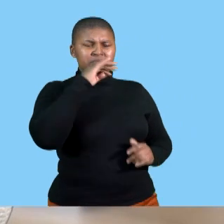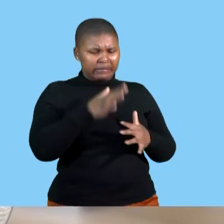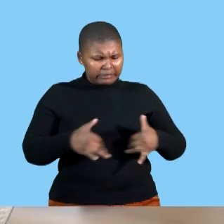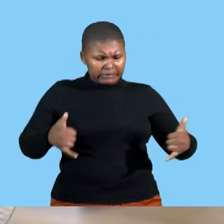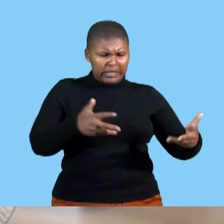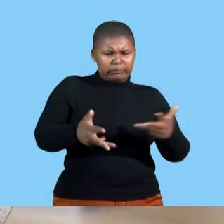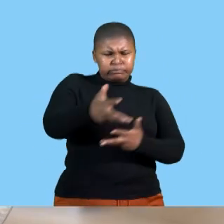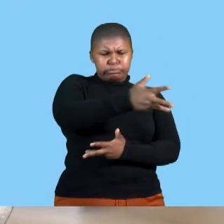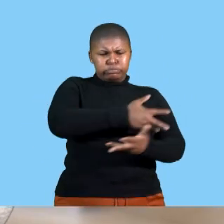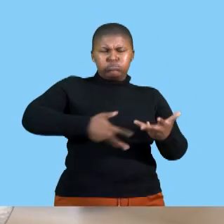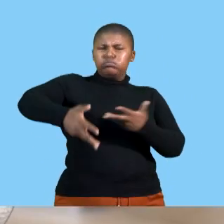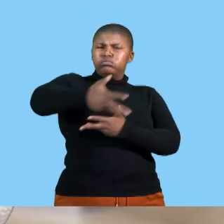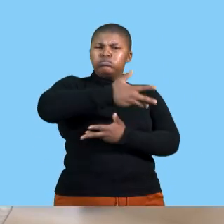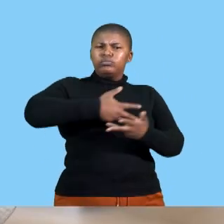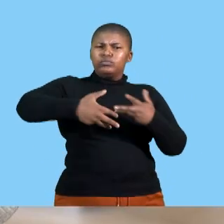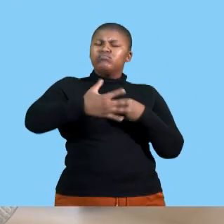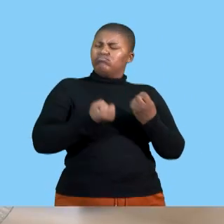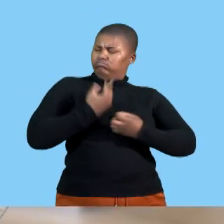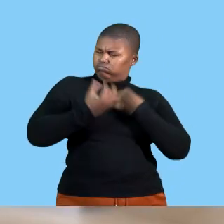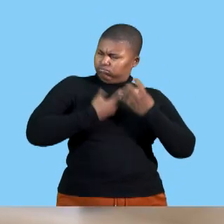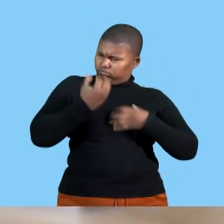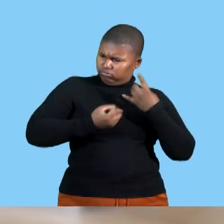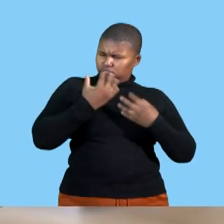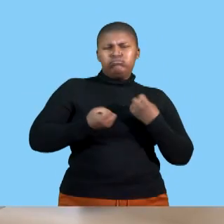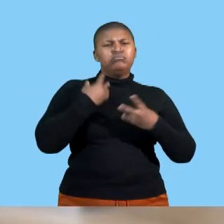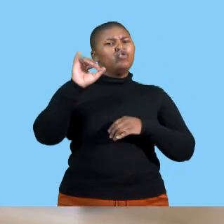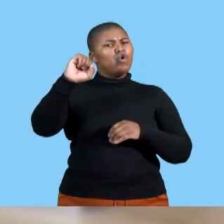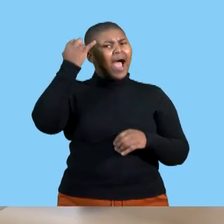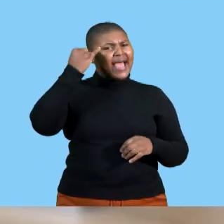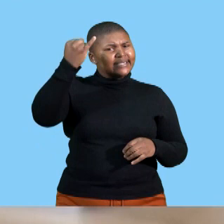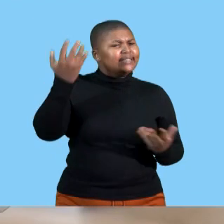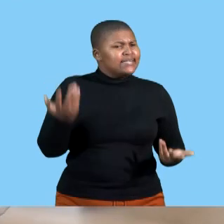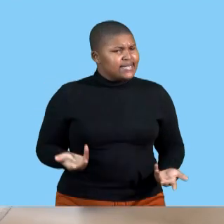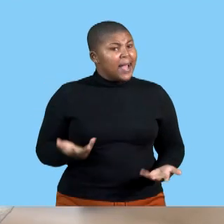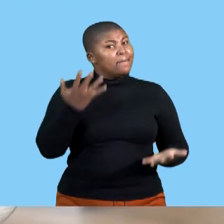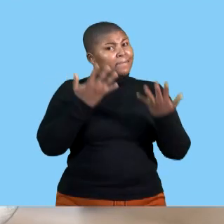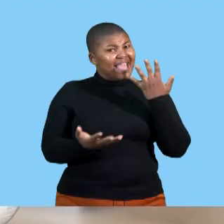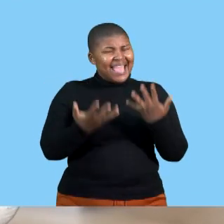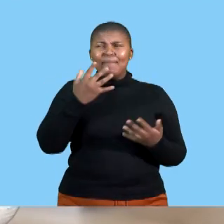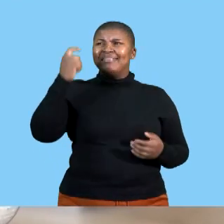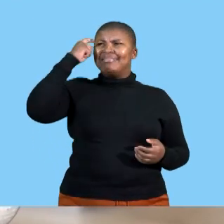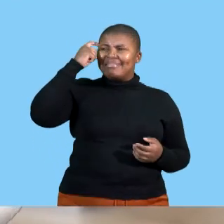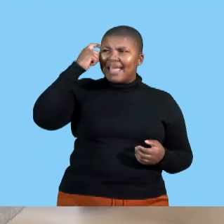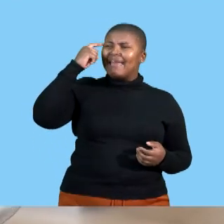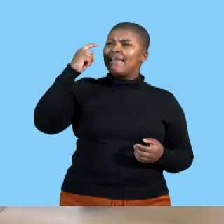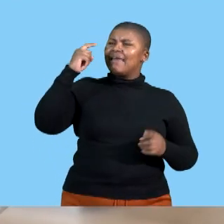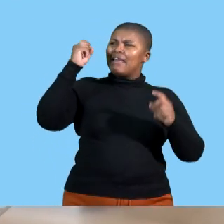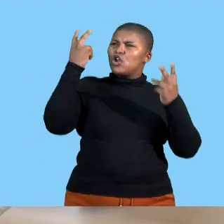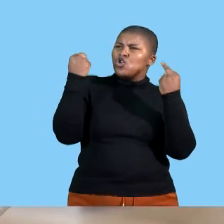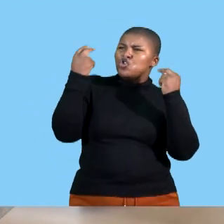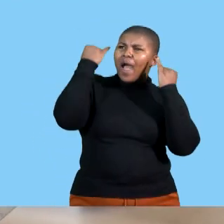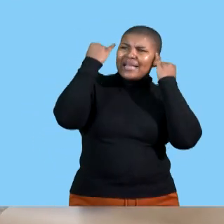brainstorming session. So you are encouraging that to say, speak up, speak out, think out of the box,